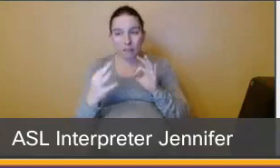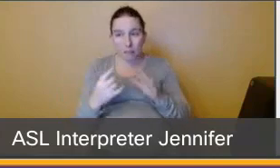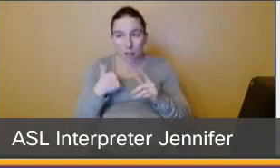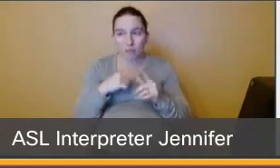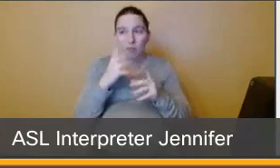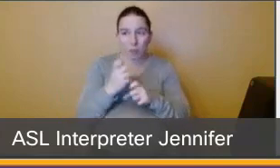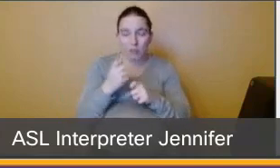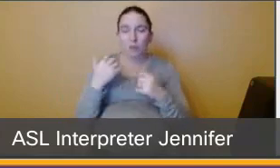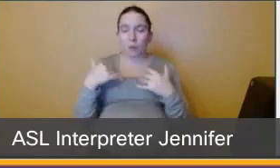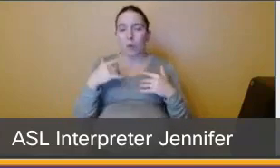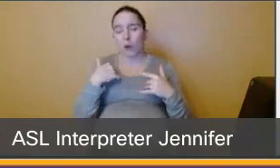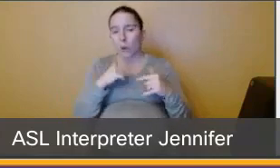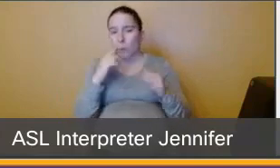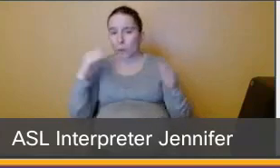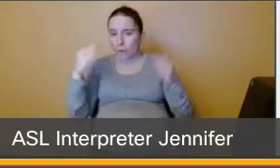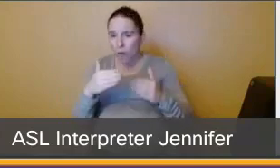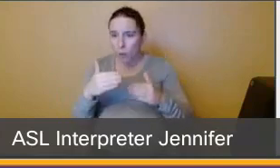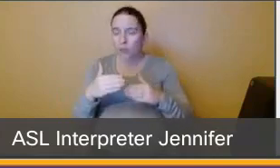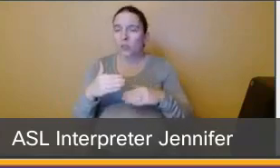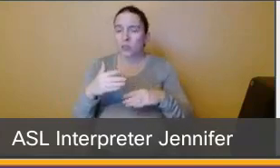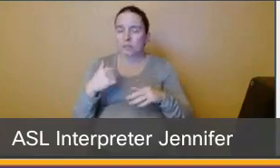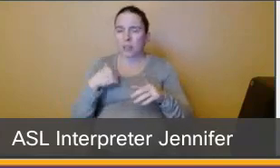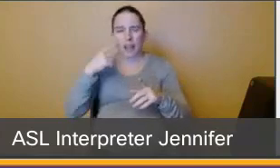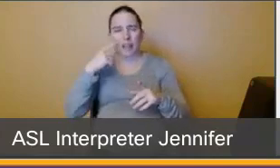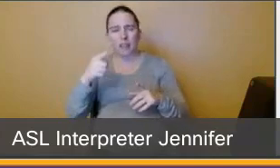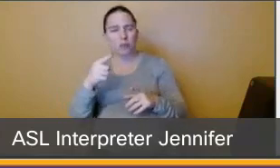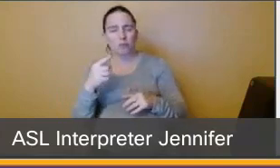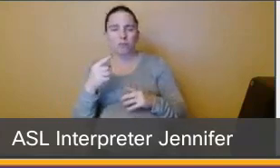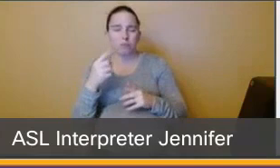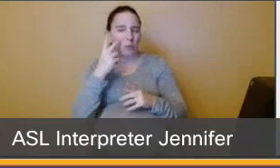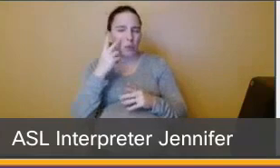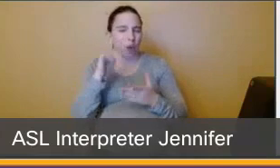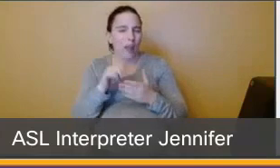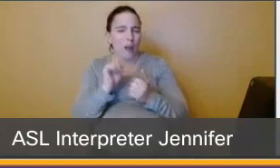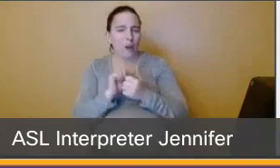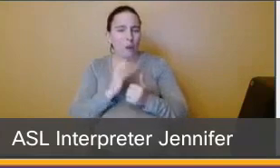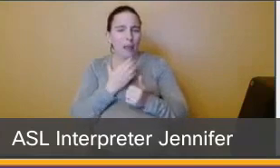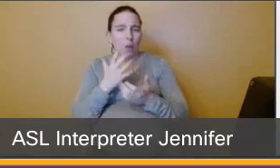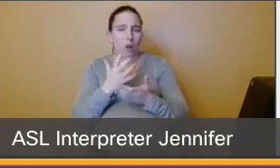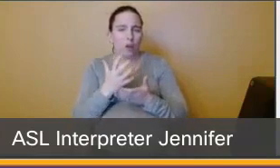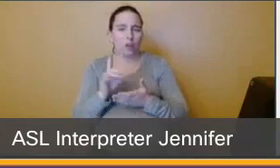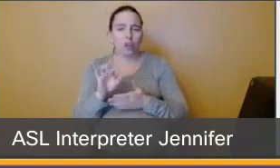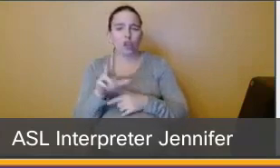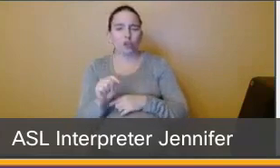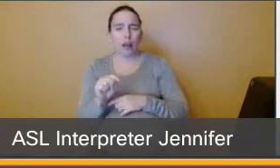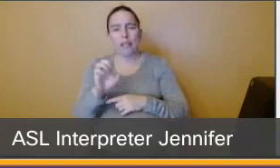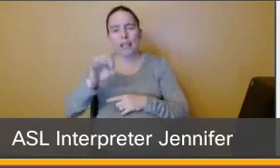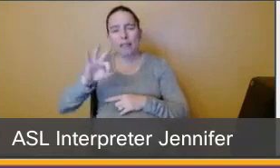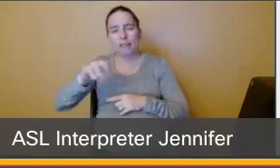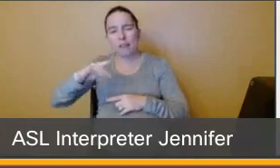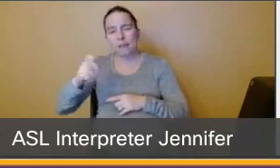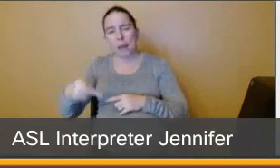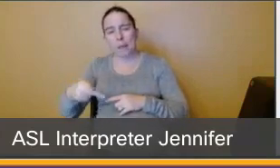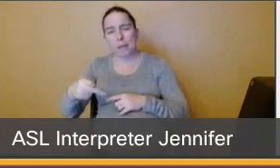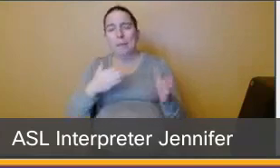really focused in, and I think that came across in our draft EFMAP plan that, again, was ultimately approved by the